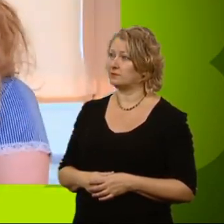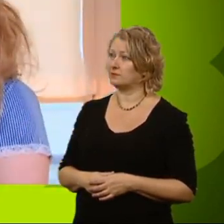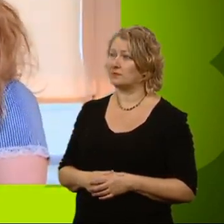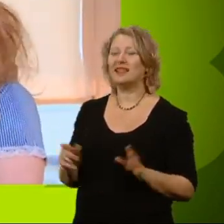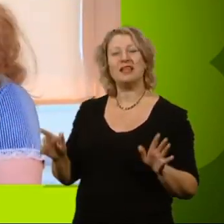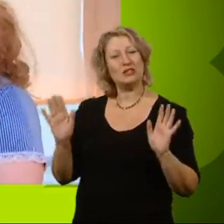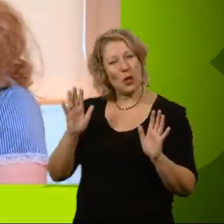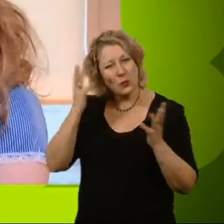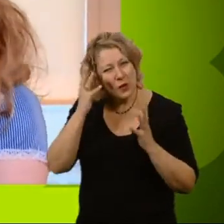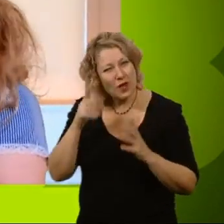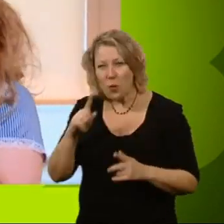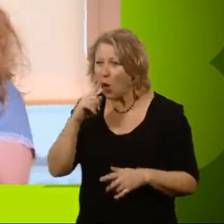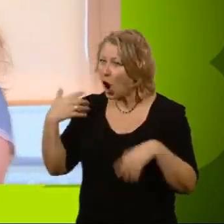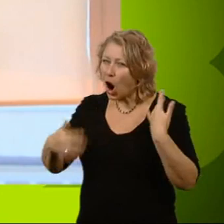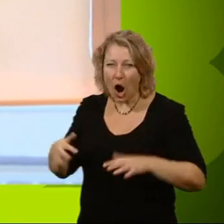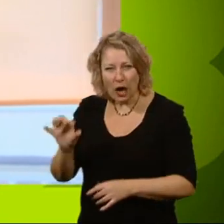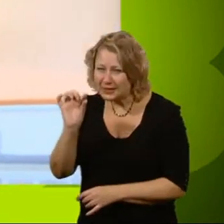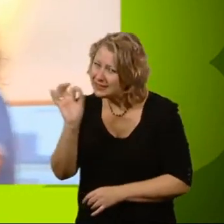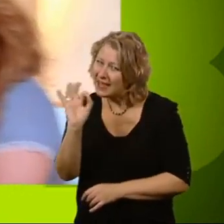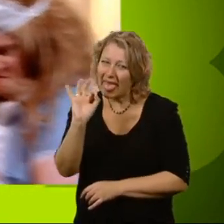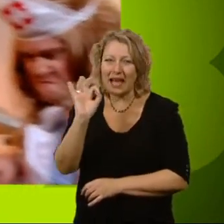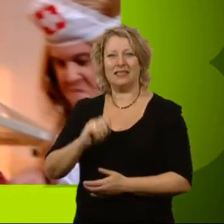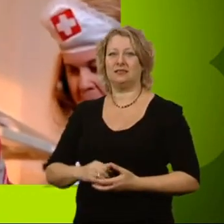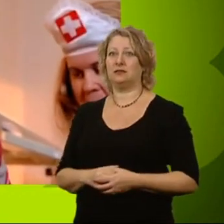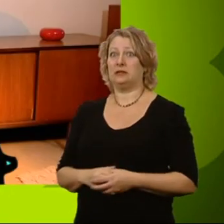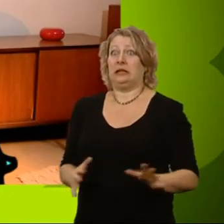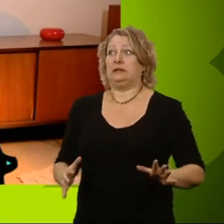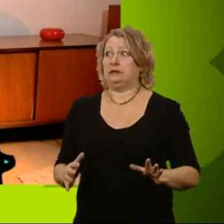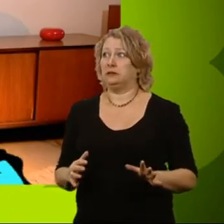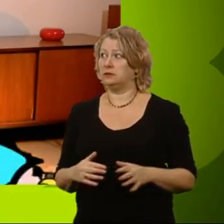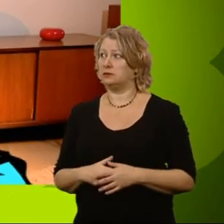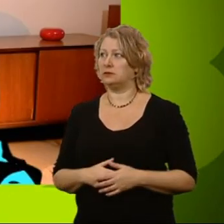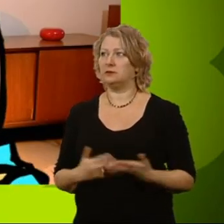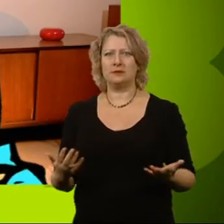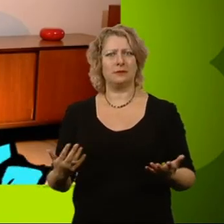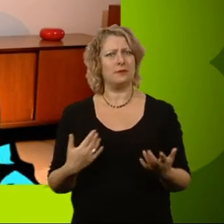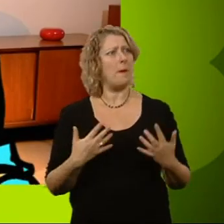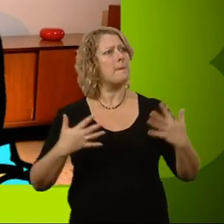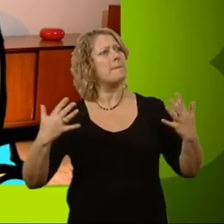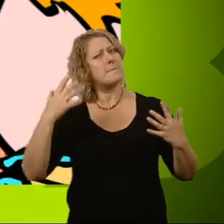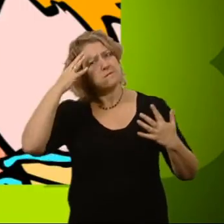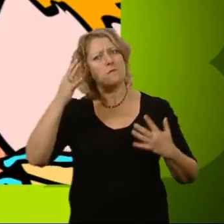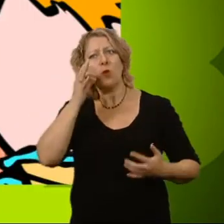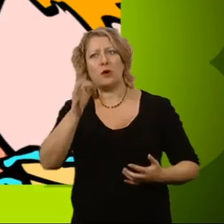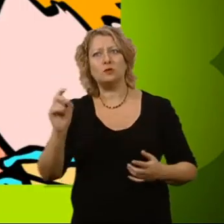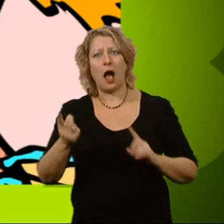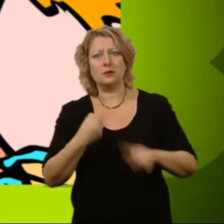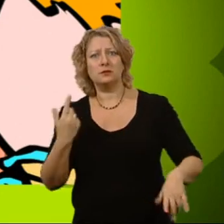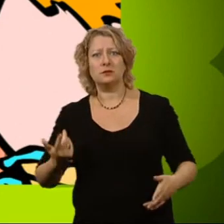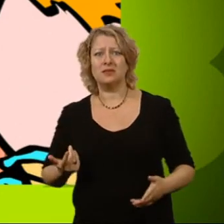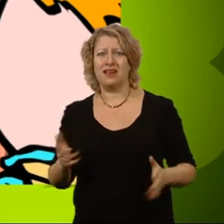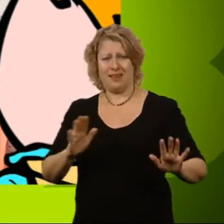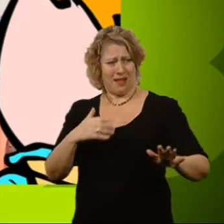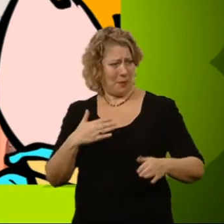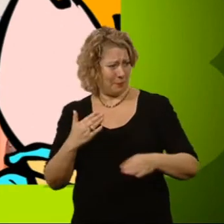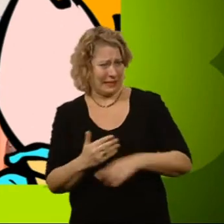Now, don't worry, this won't hurt a bit. No! So, when are we going to answer my big question, then? I'm a little bit busy